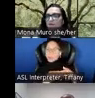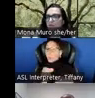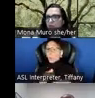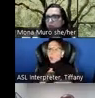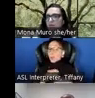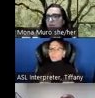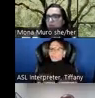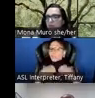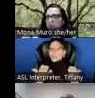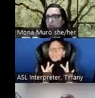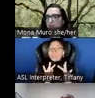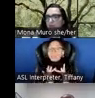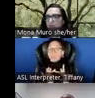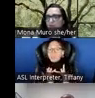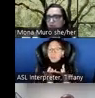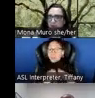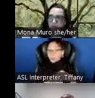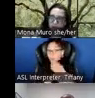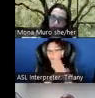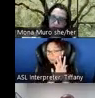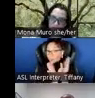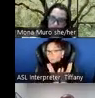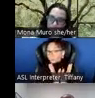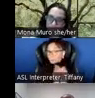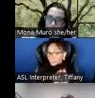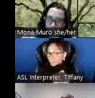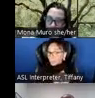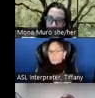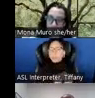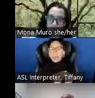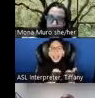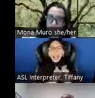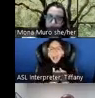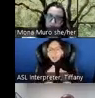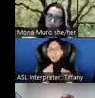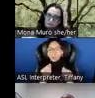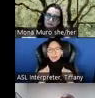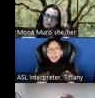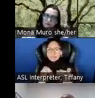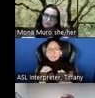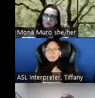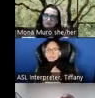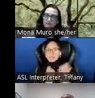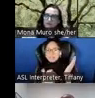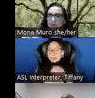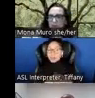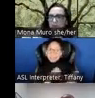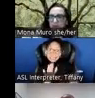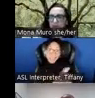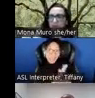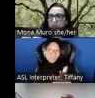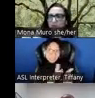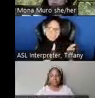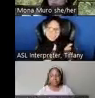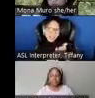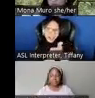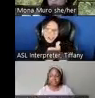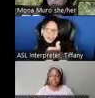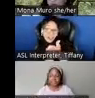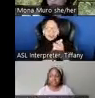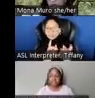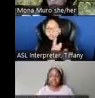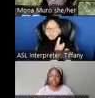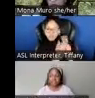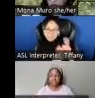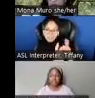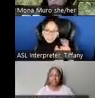we can, or figuring out new ways of using technology to like get documents signed and translated more efficiently. And so just really trying to take into